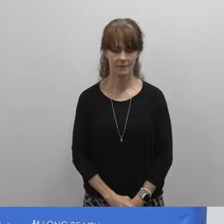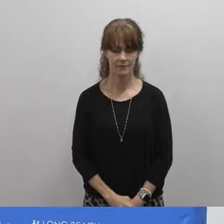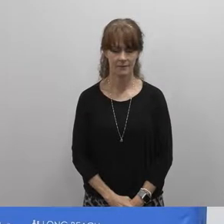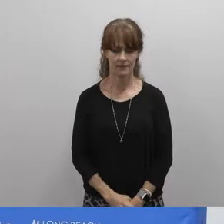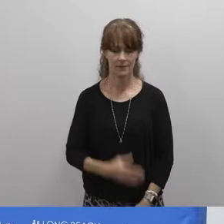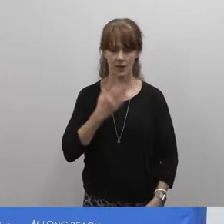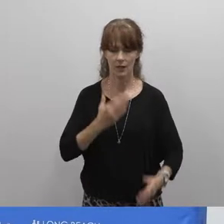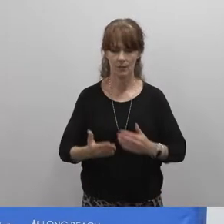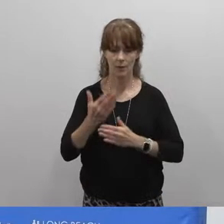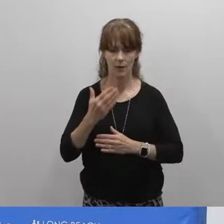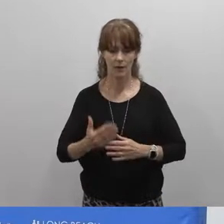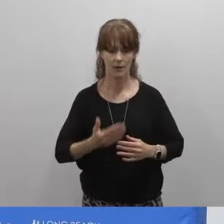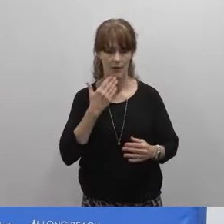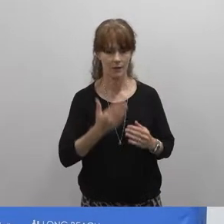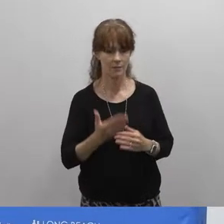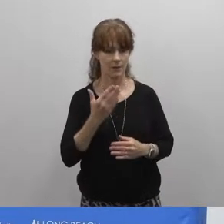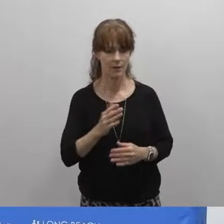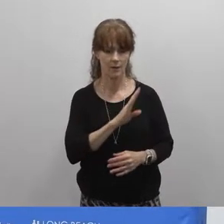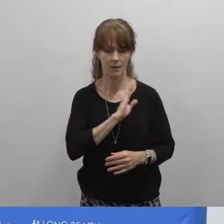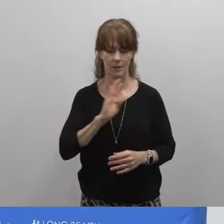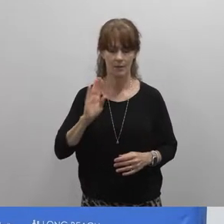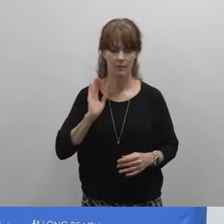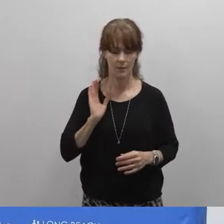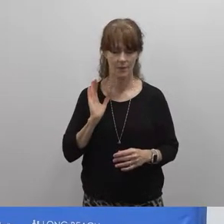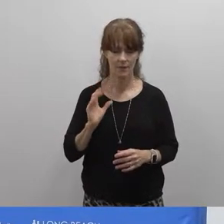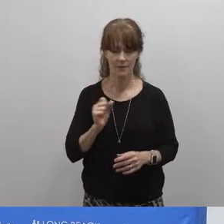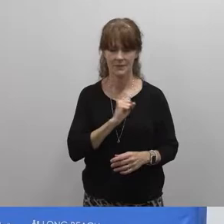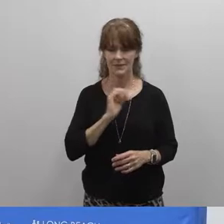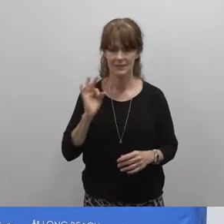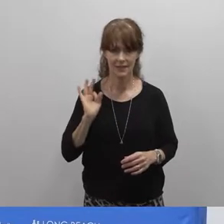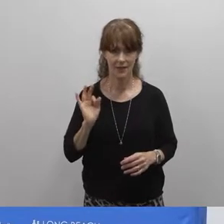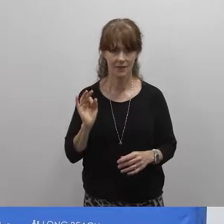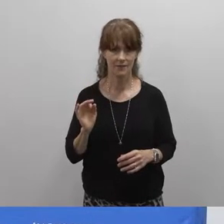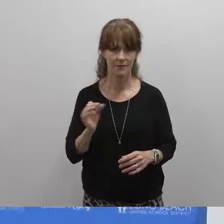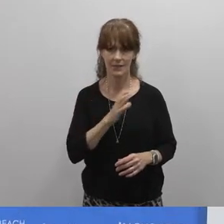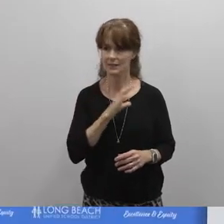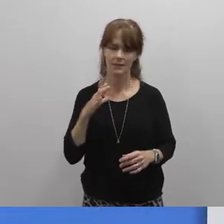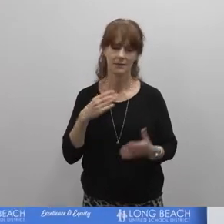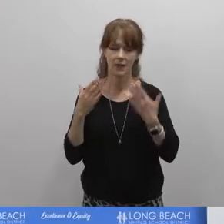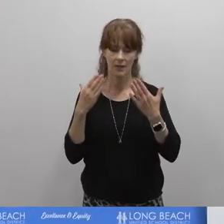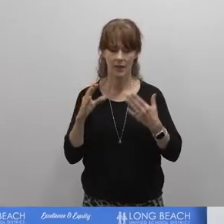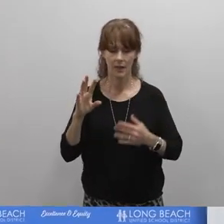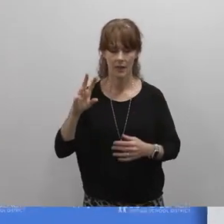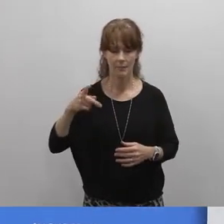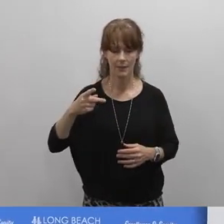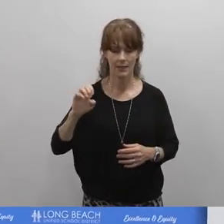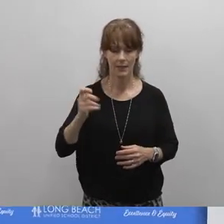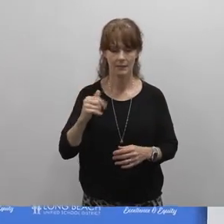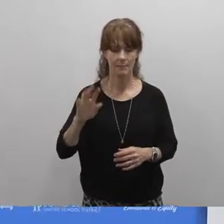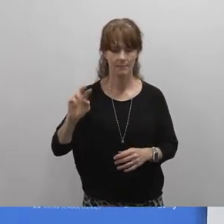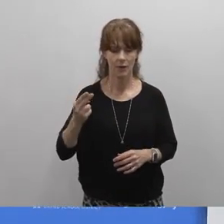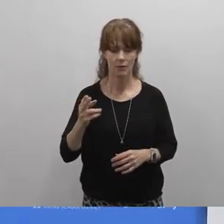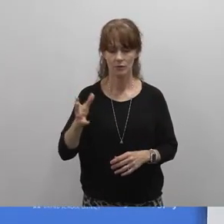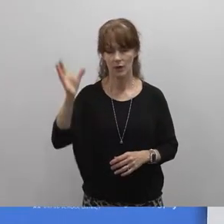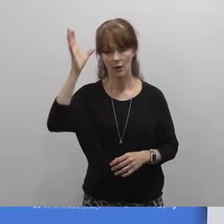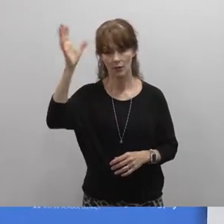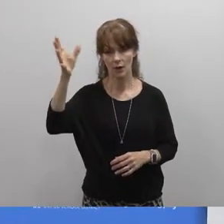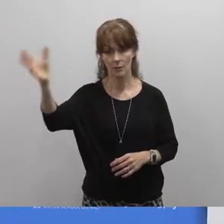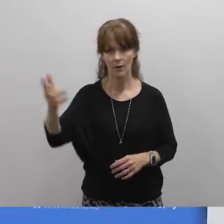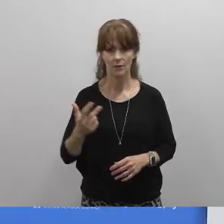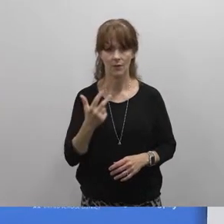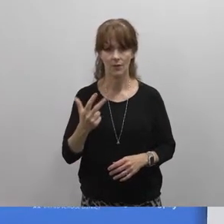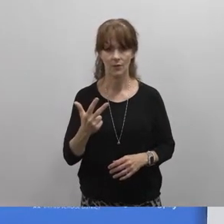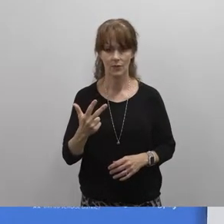Good morning. Good morning, board, staff, citizens. Thanks. Pete Marsh, grandparent of three